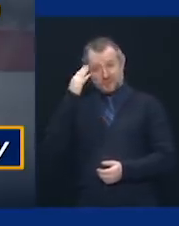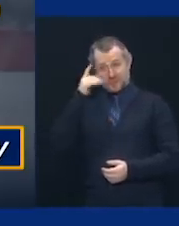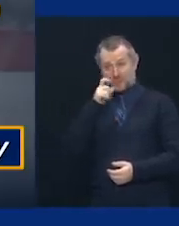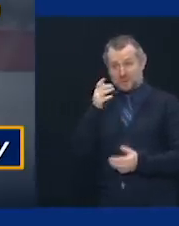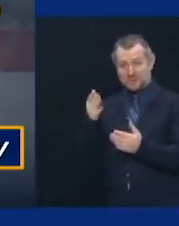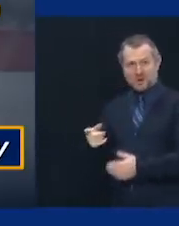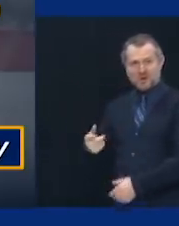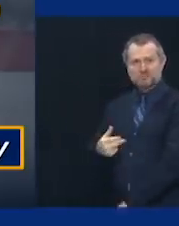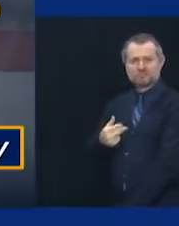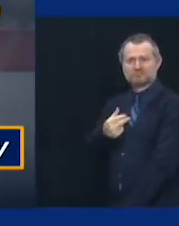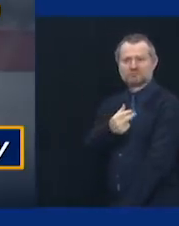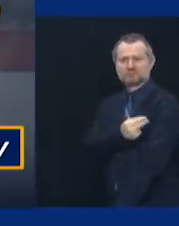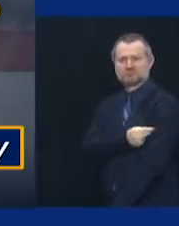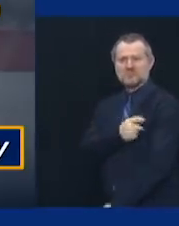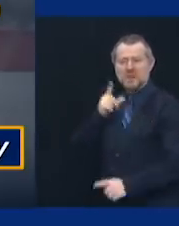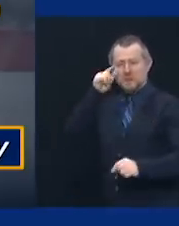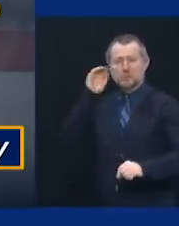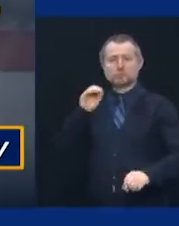that.